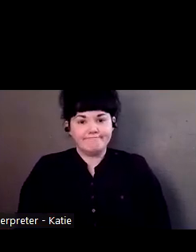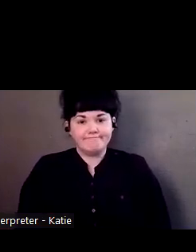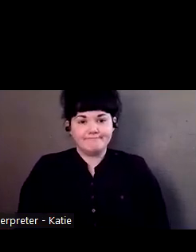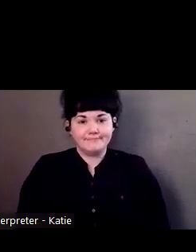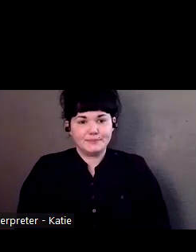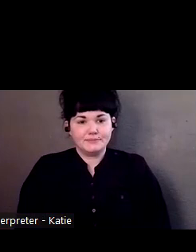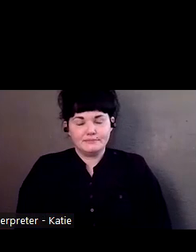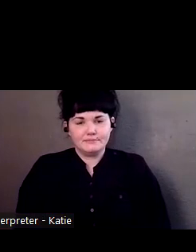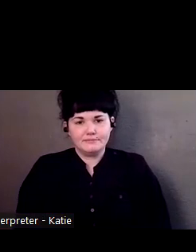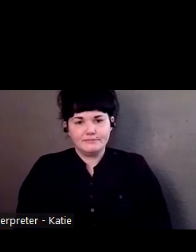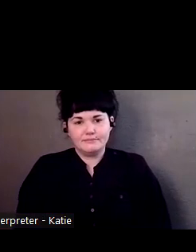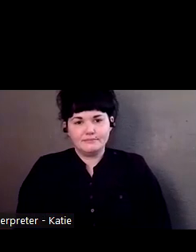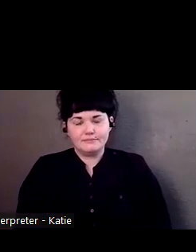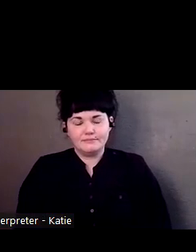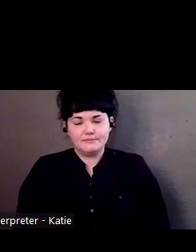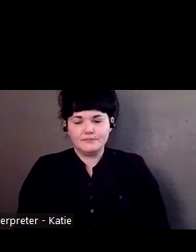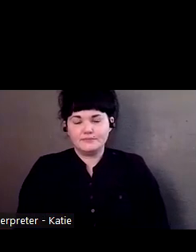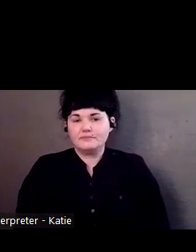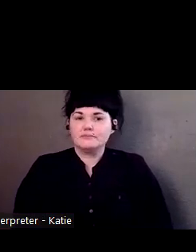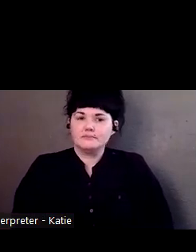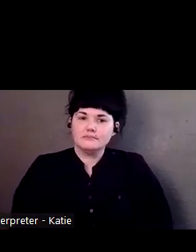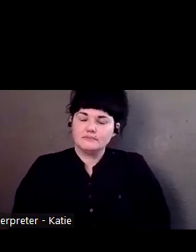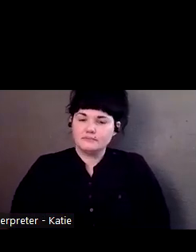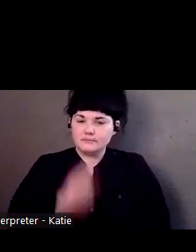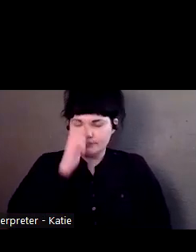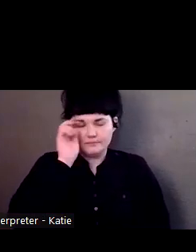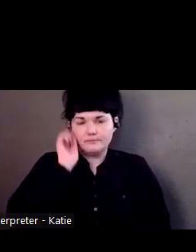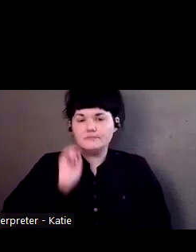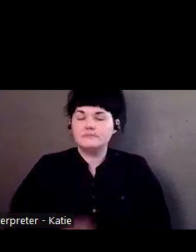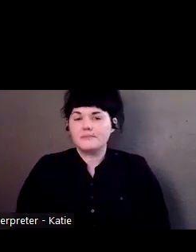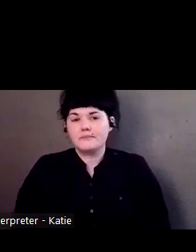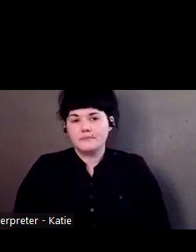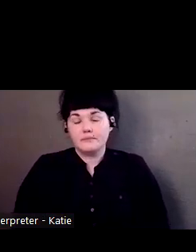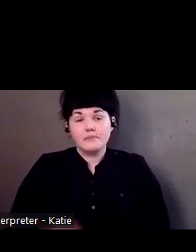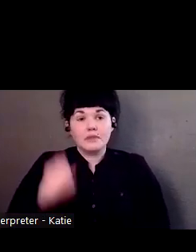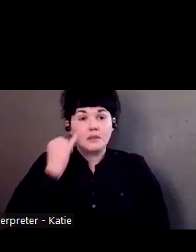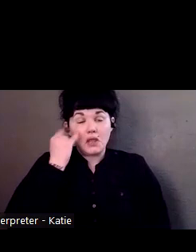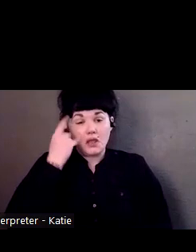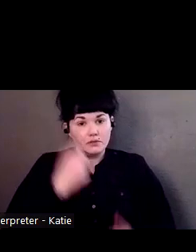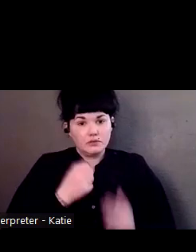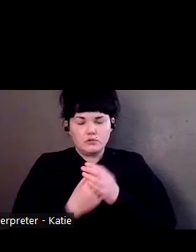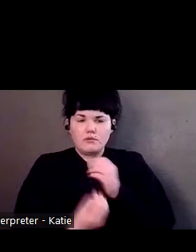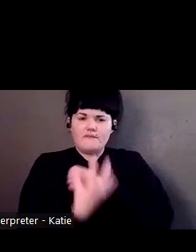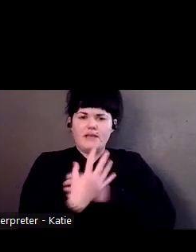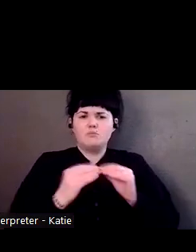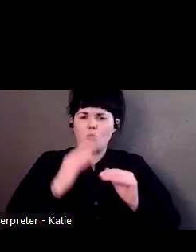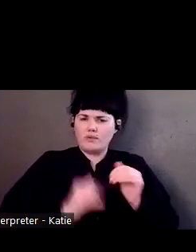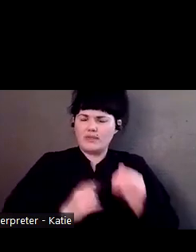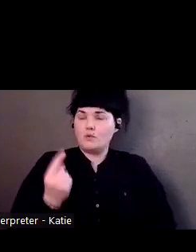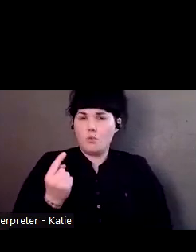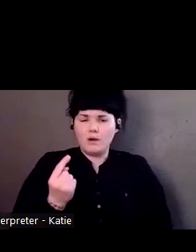In the case of a stroke where one or more cognitive domains may be affected, including attention, concentration,